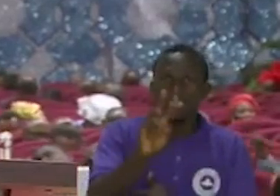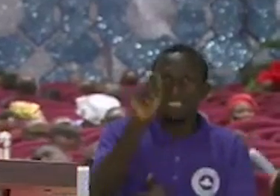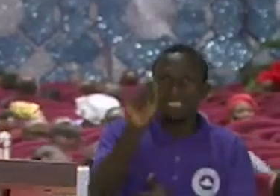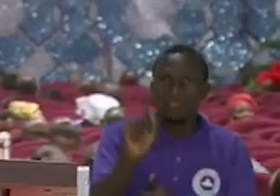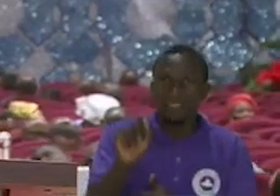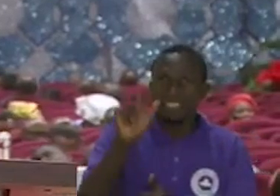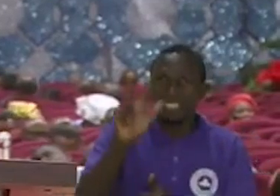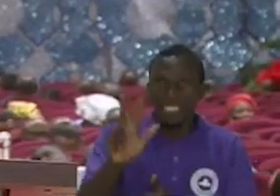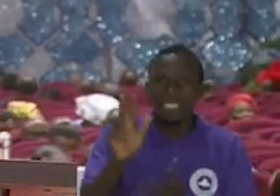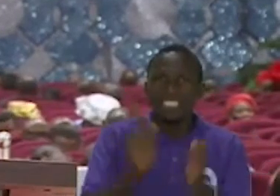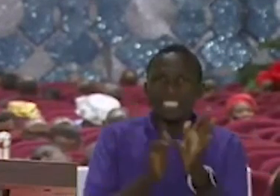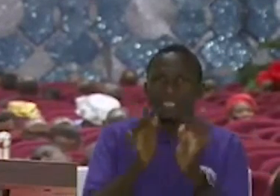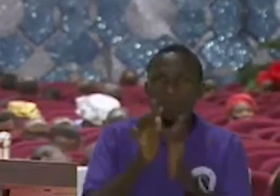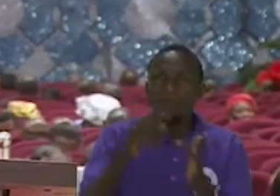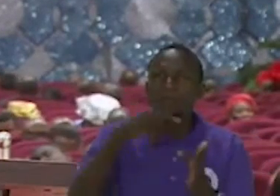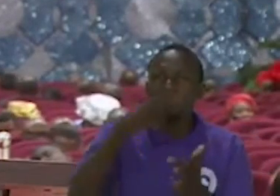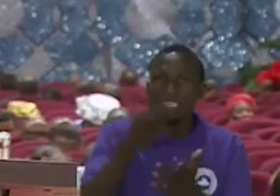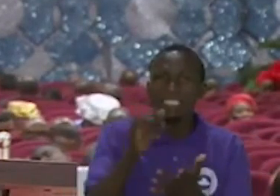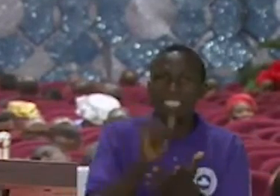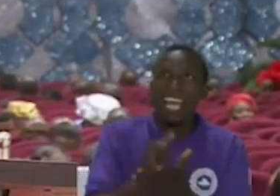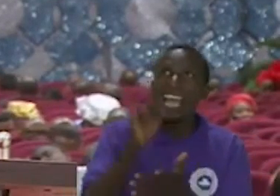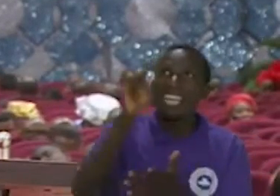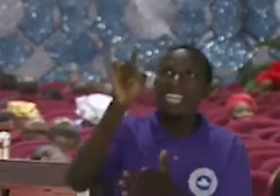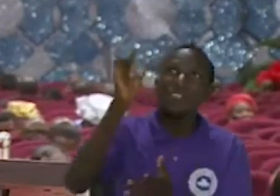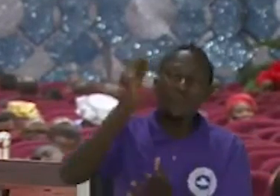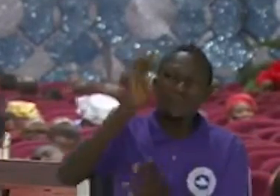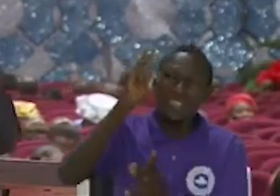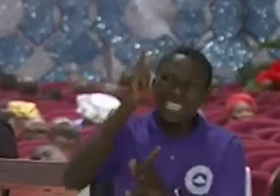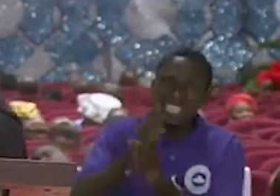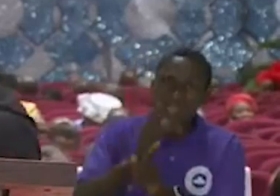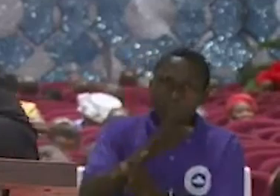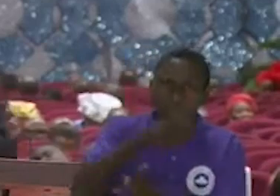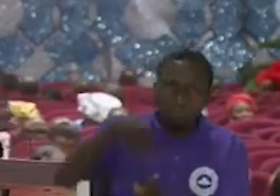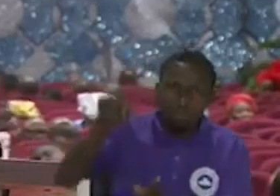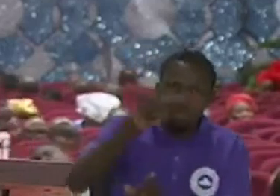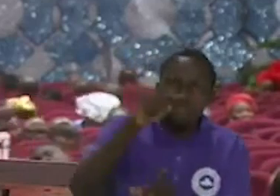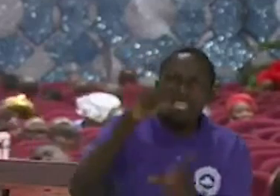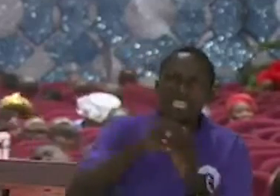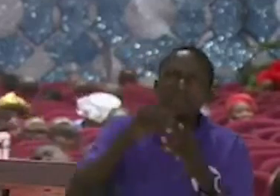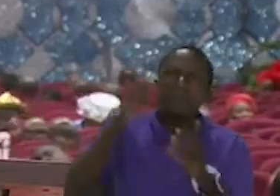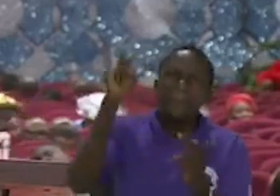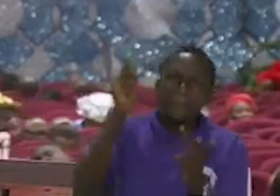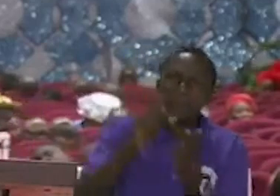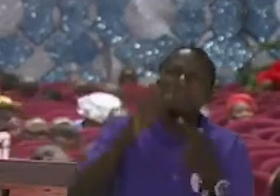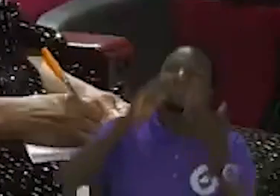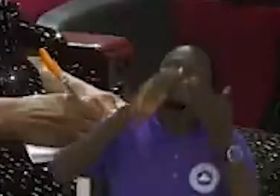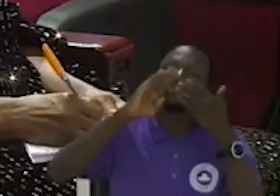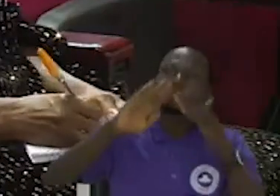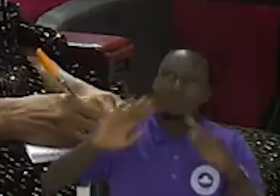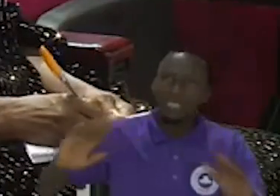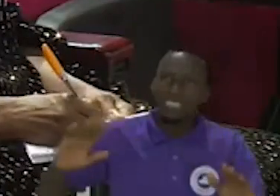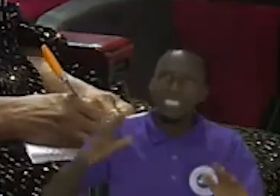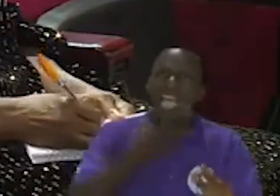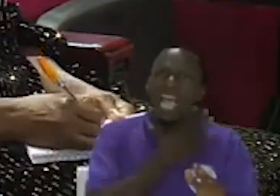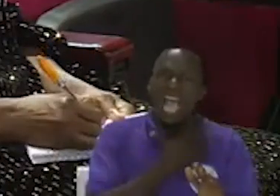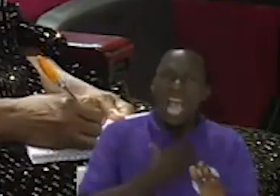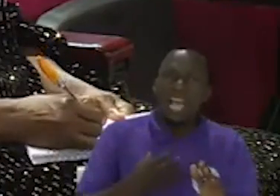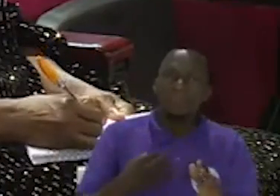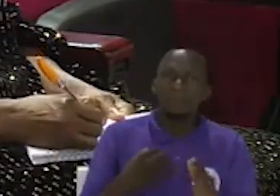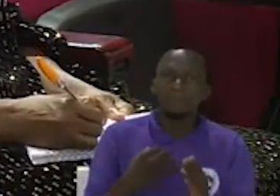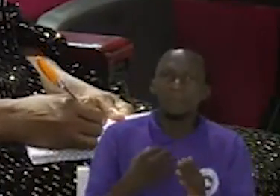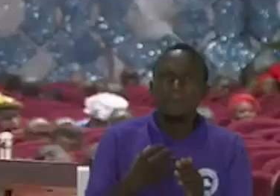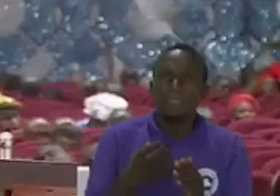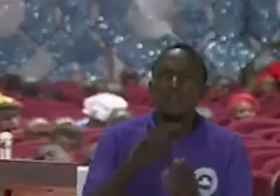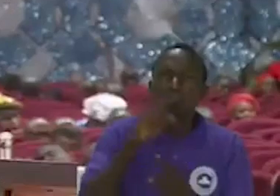Isaiah 26 verse 3. It says, "Thou will keep in perfect peace those whose mind are stayed on you." When we talk